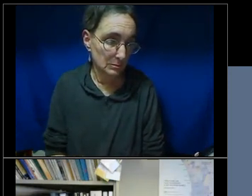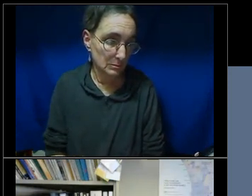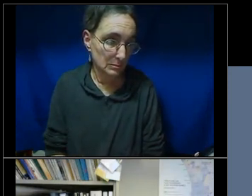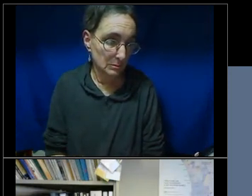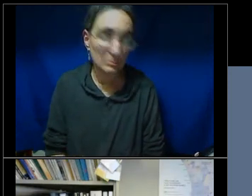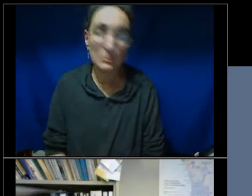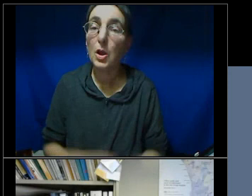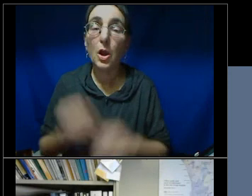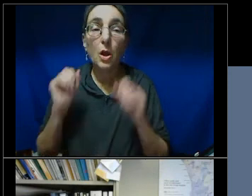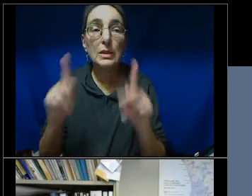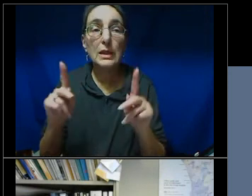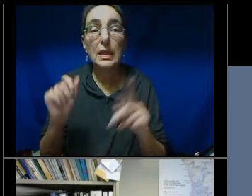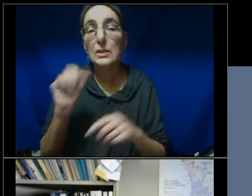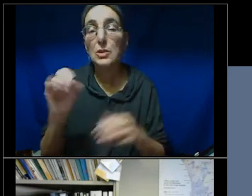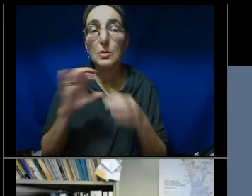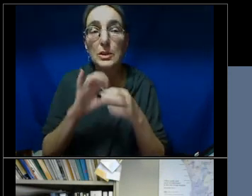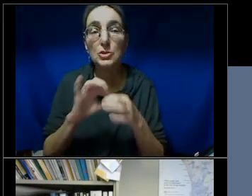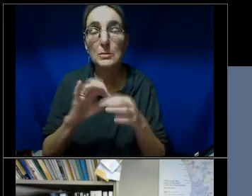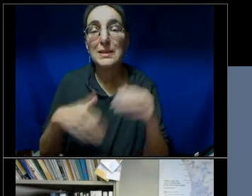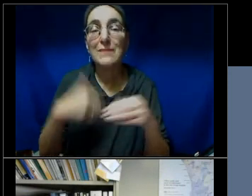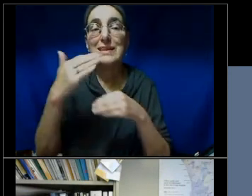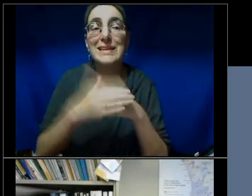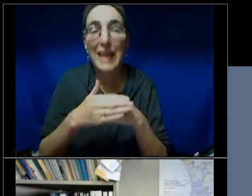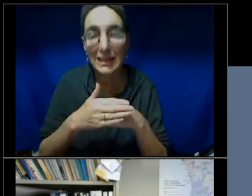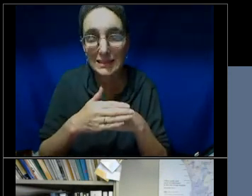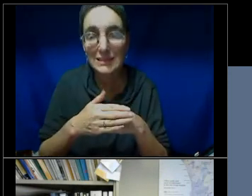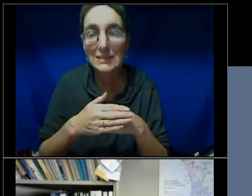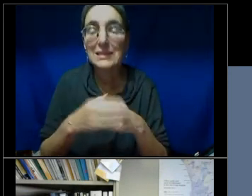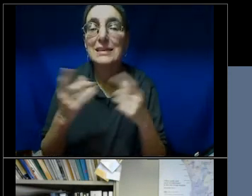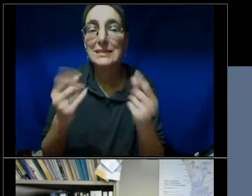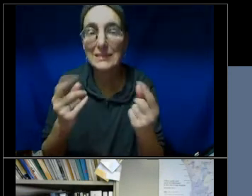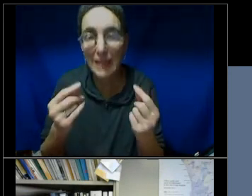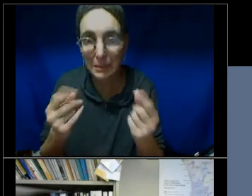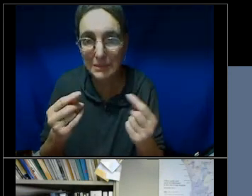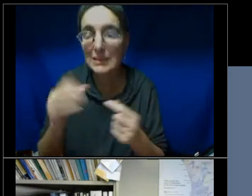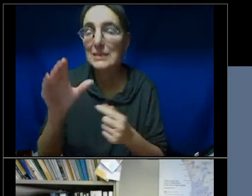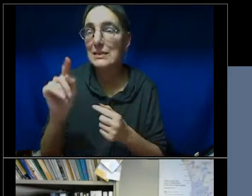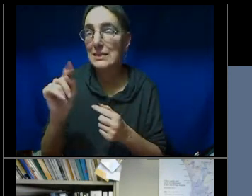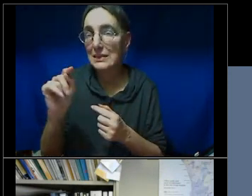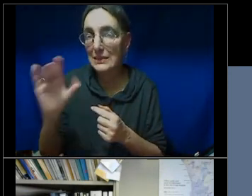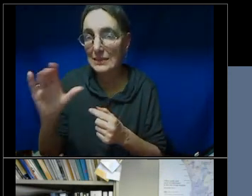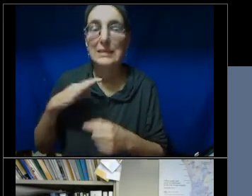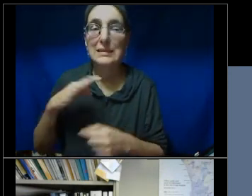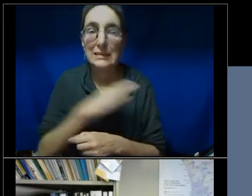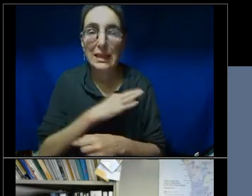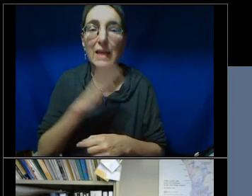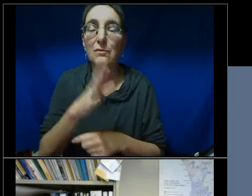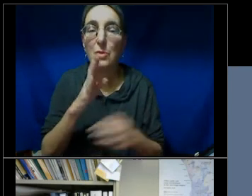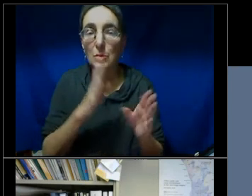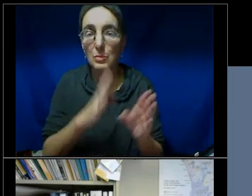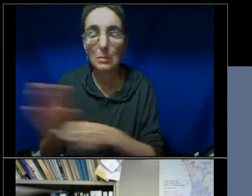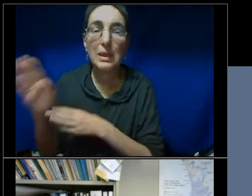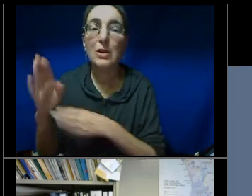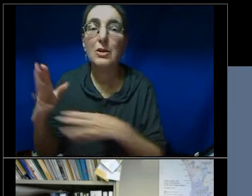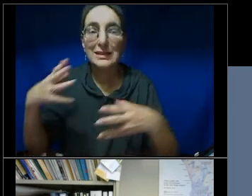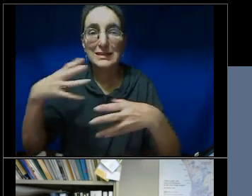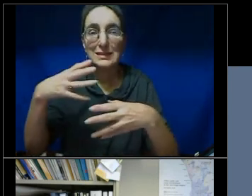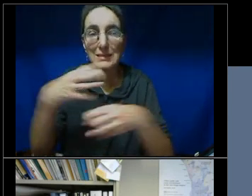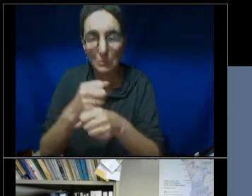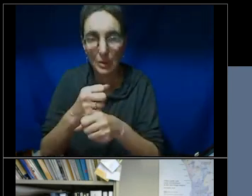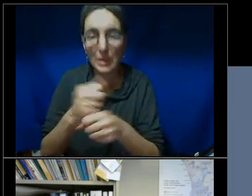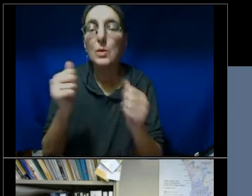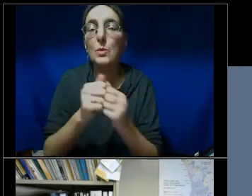Okay, so in terms of next steps, CTC staff will prepare a summary with notes from today's meeting, which